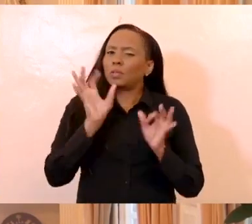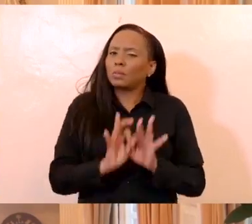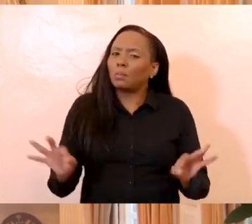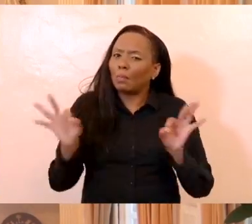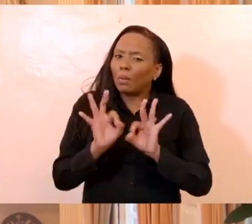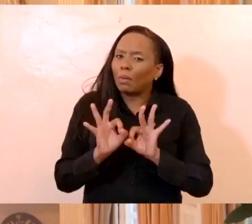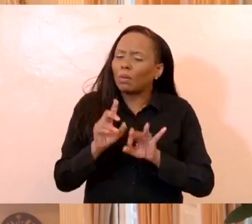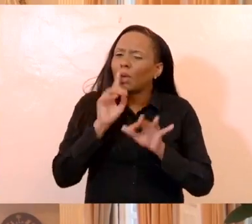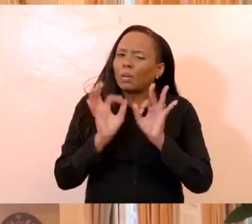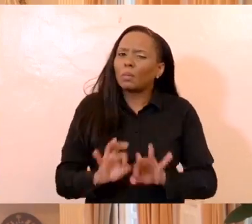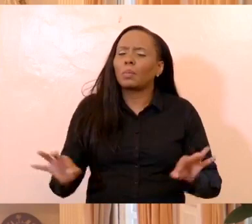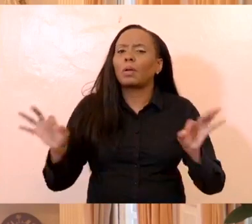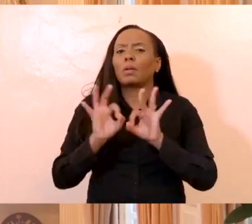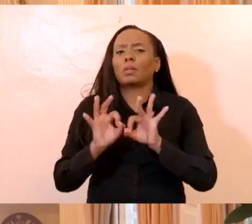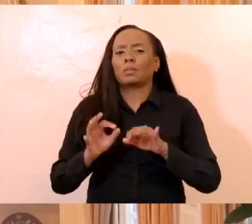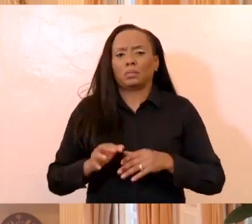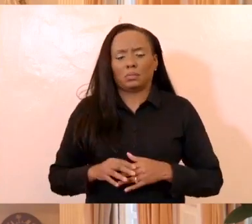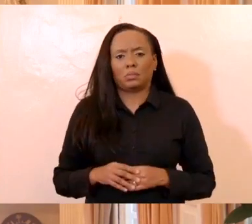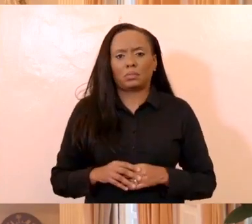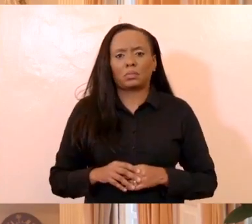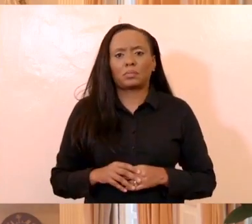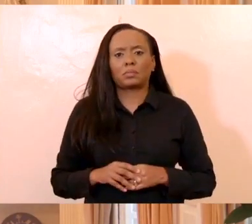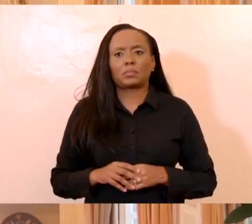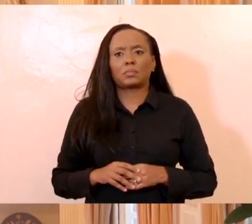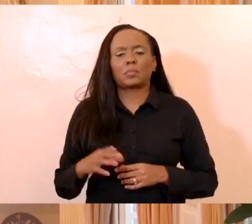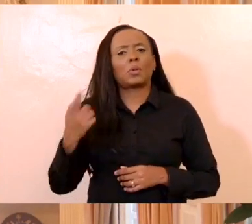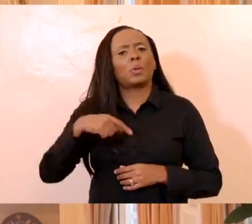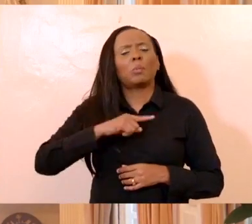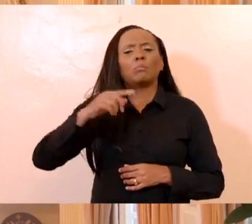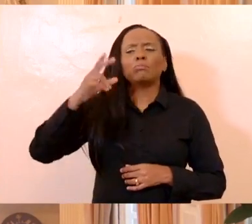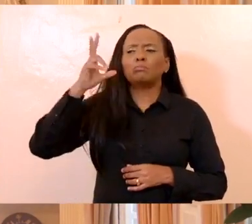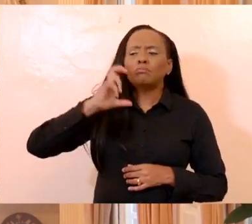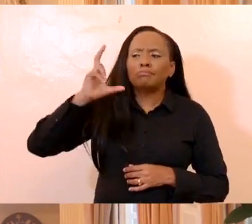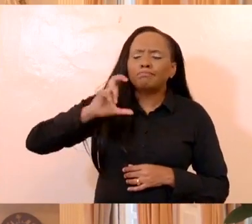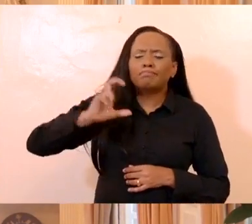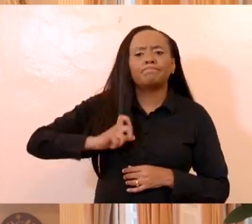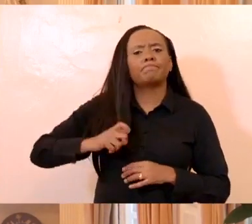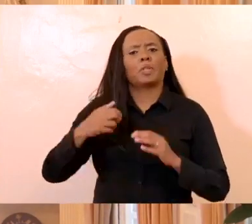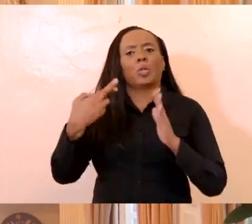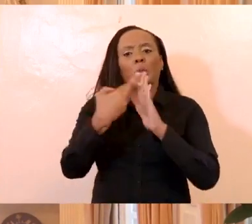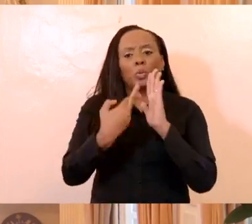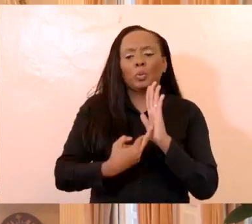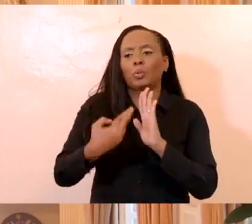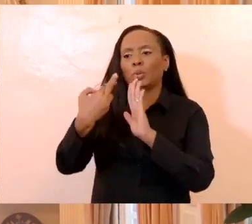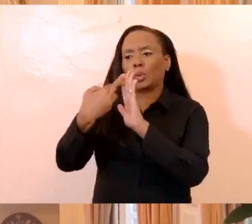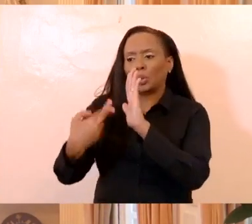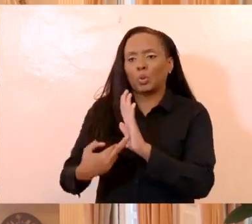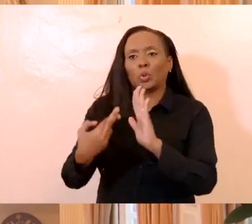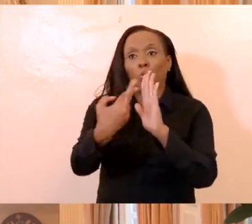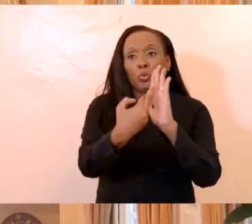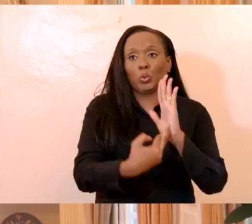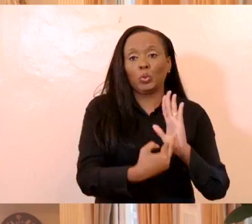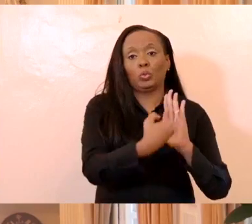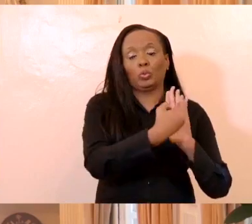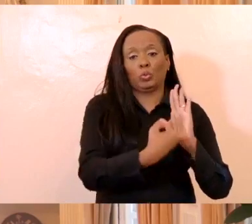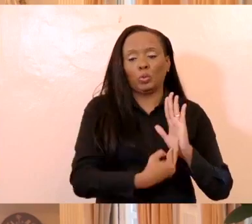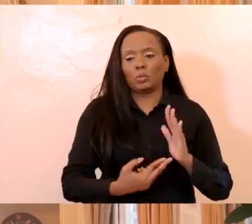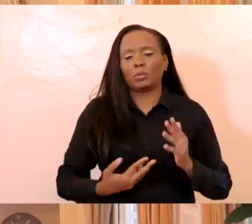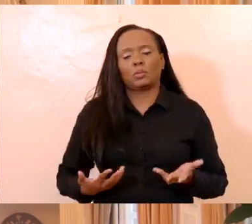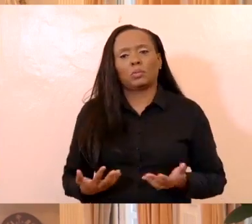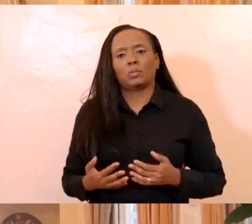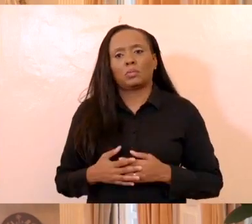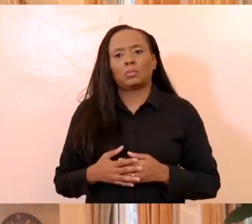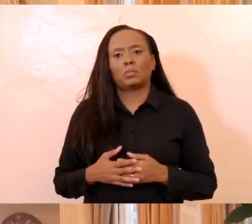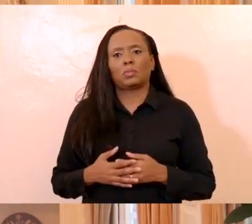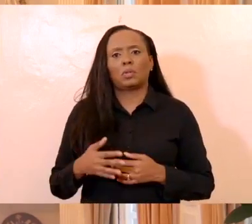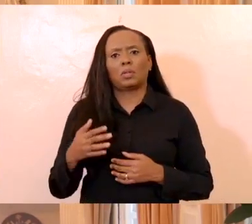thing, because we all hear about protocols, and one would think that there have been breaches